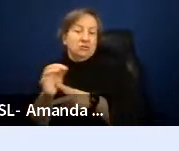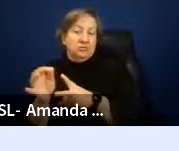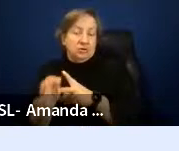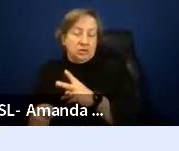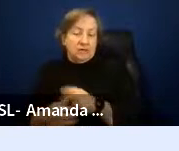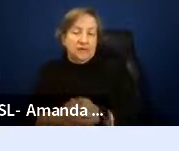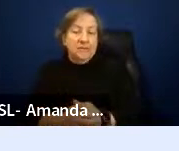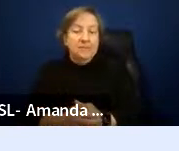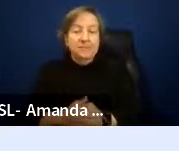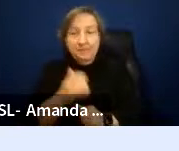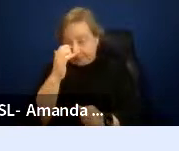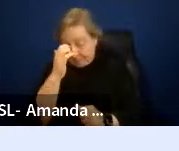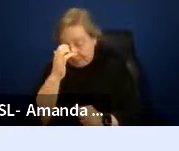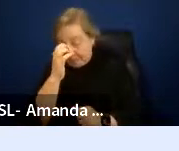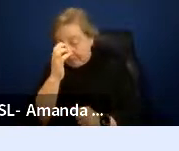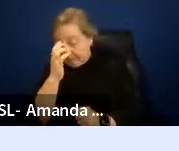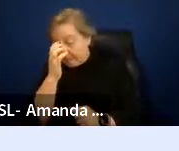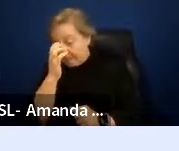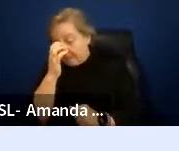The